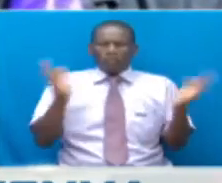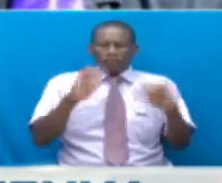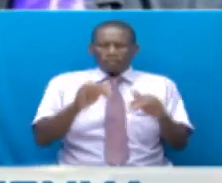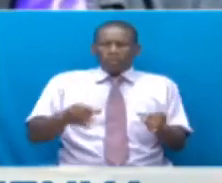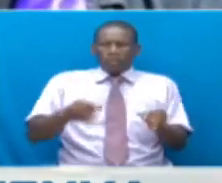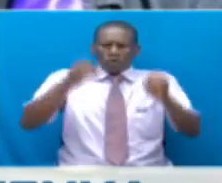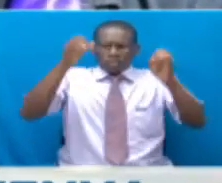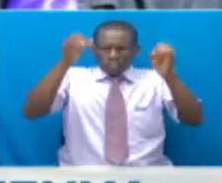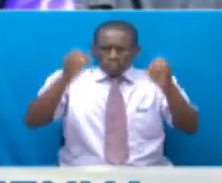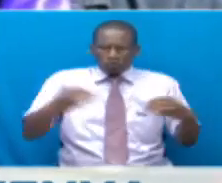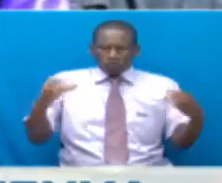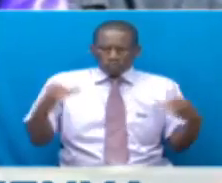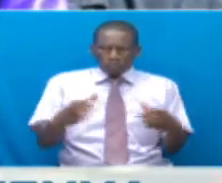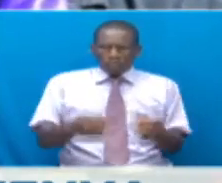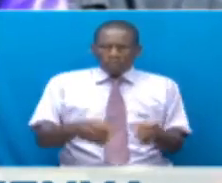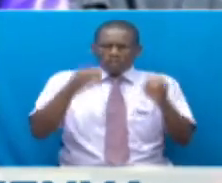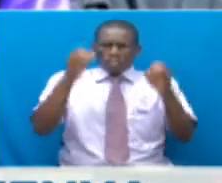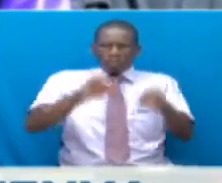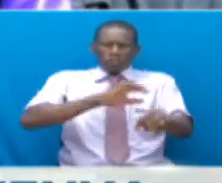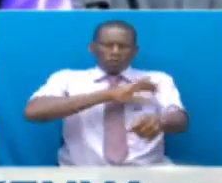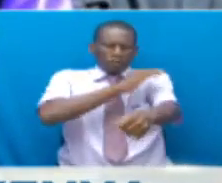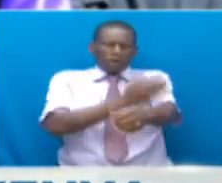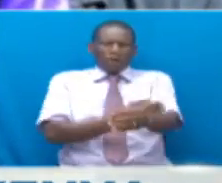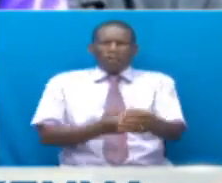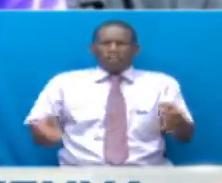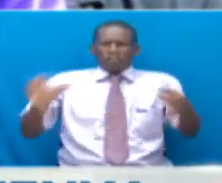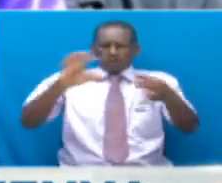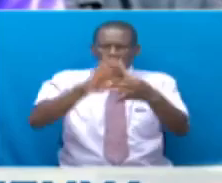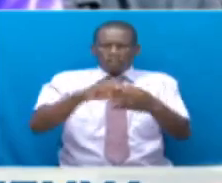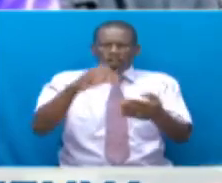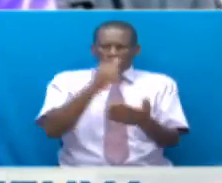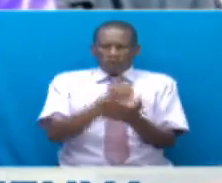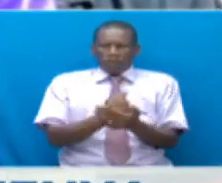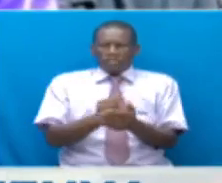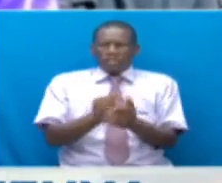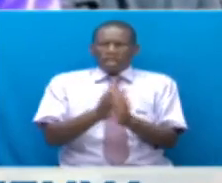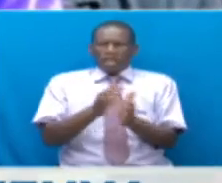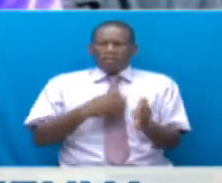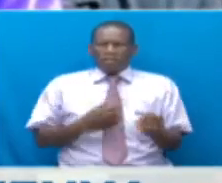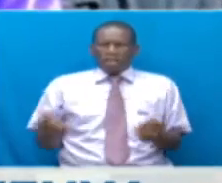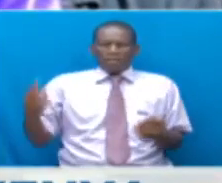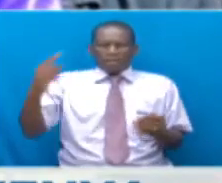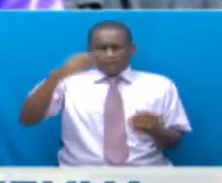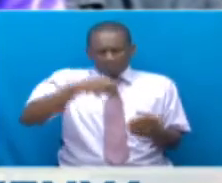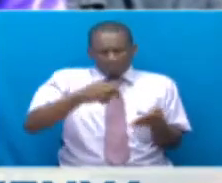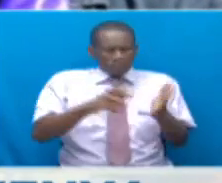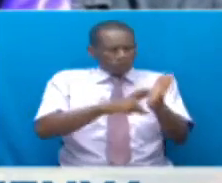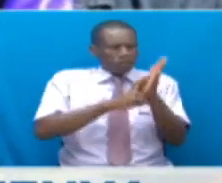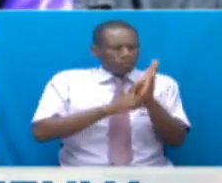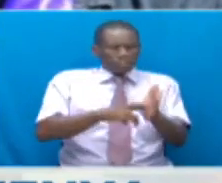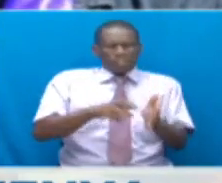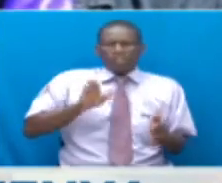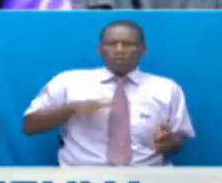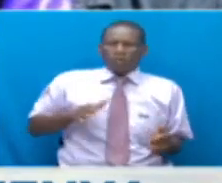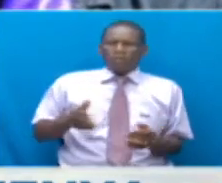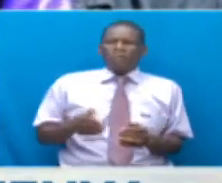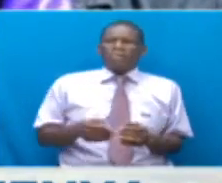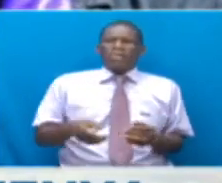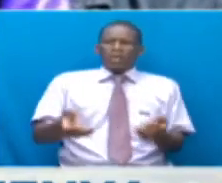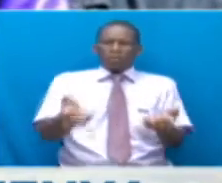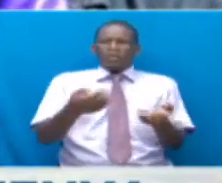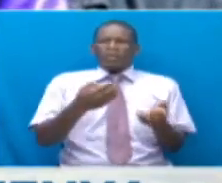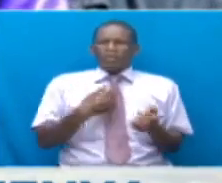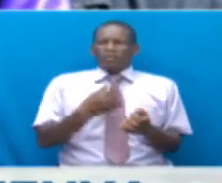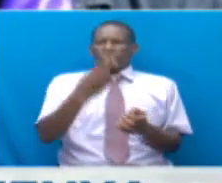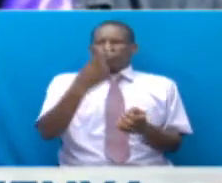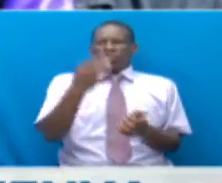new team, the new energy that is coming into office. I am coming to represent the woman. We need to have